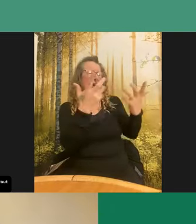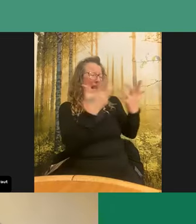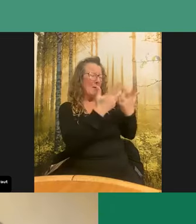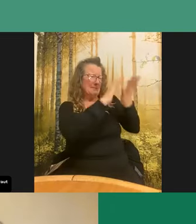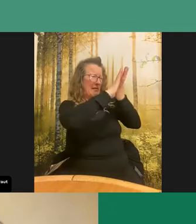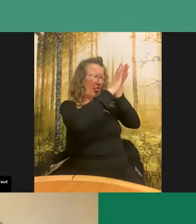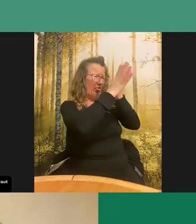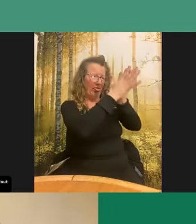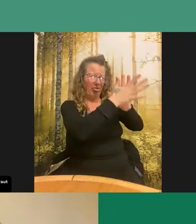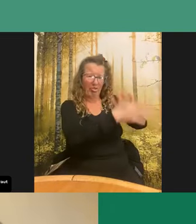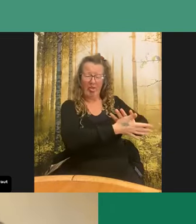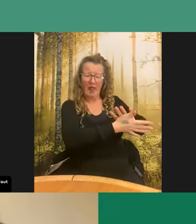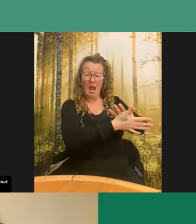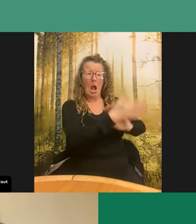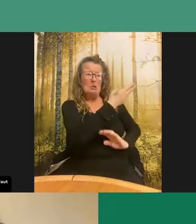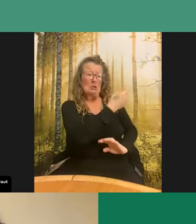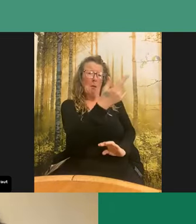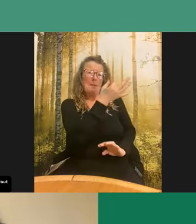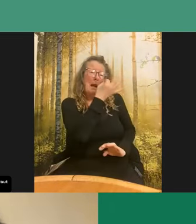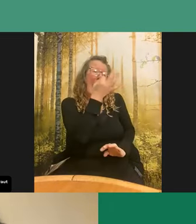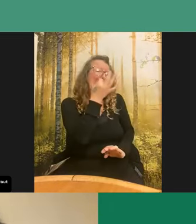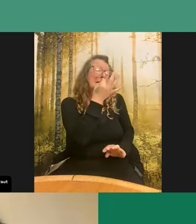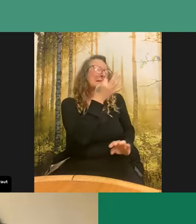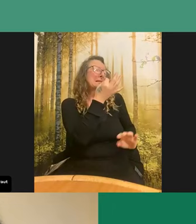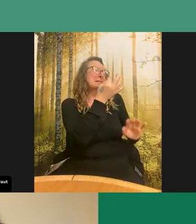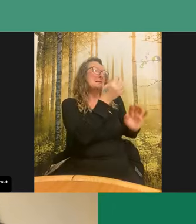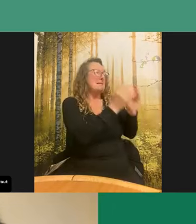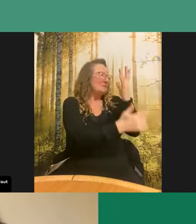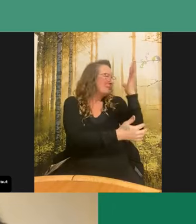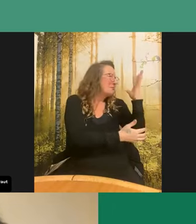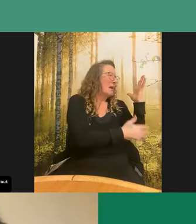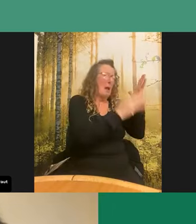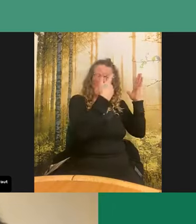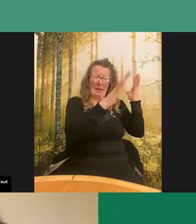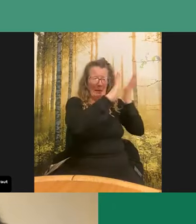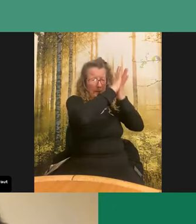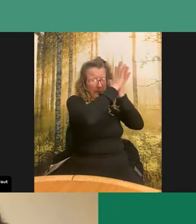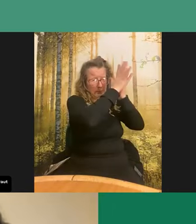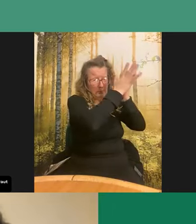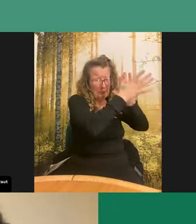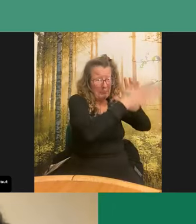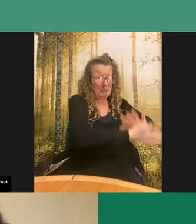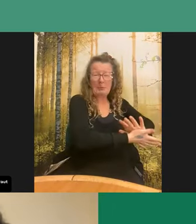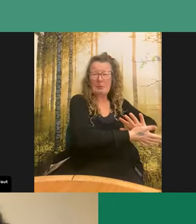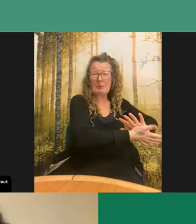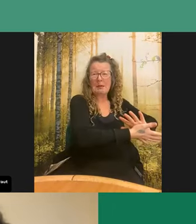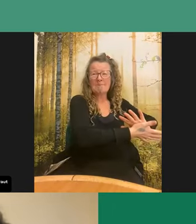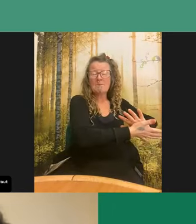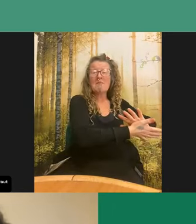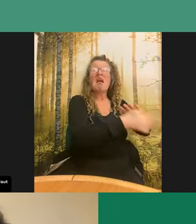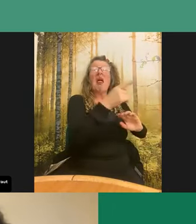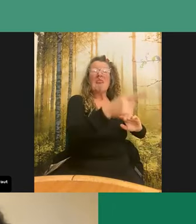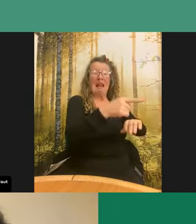the extinction of some of those, you know, valued plants and their properties. And then you have the knock-on effect of